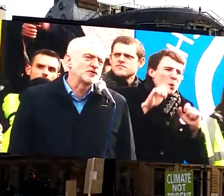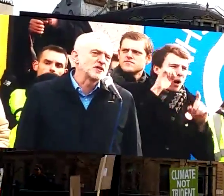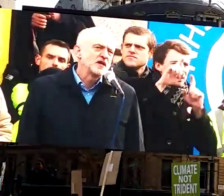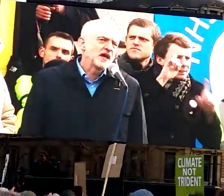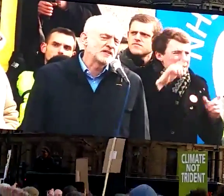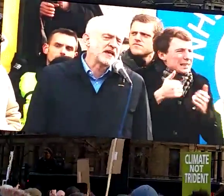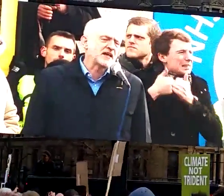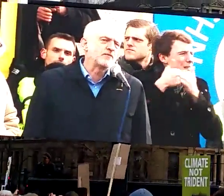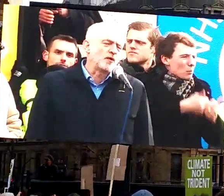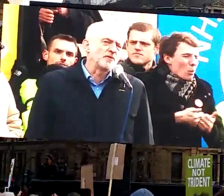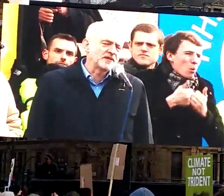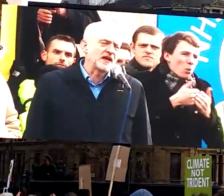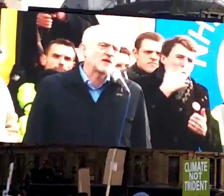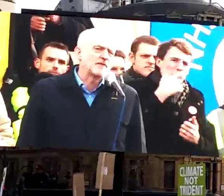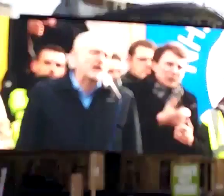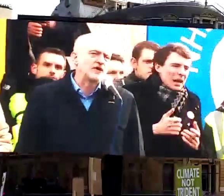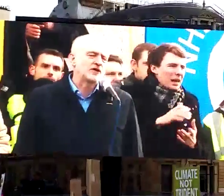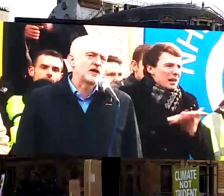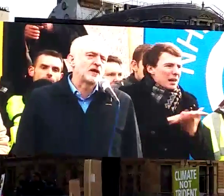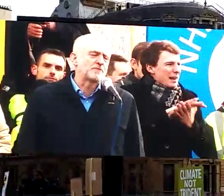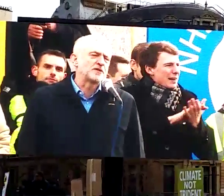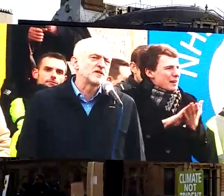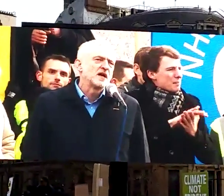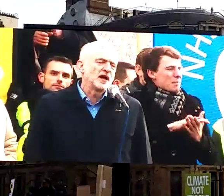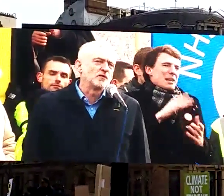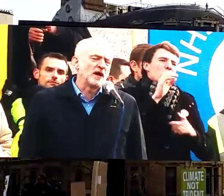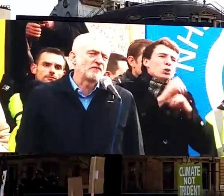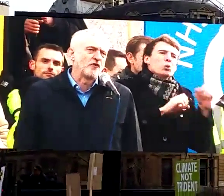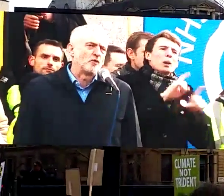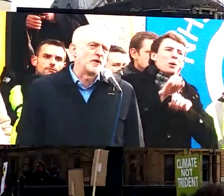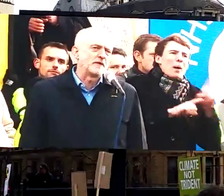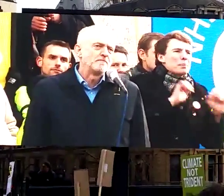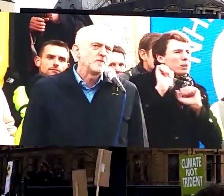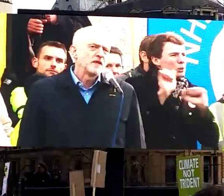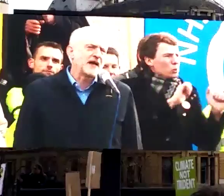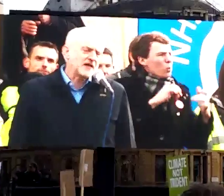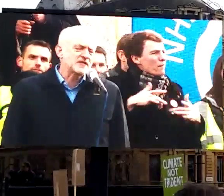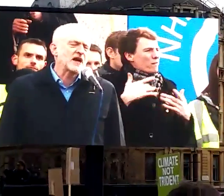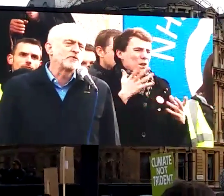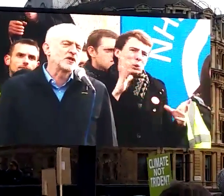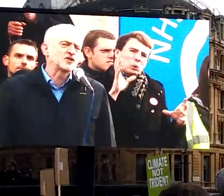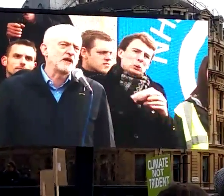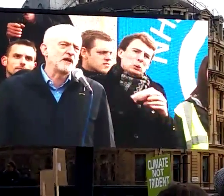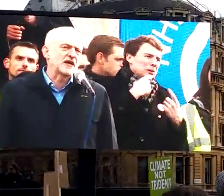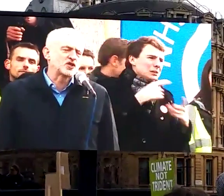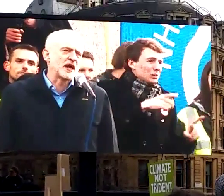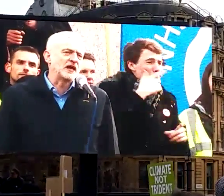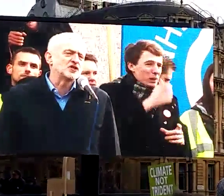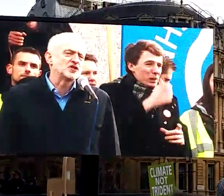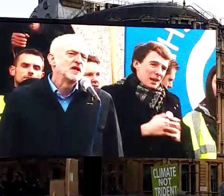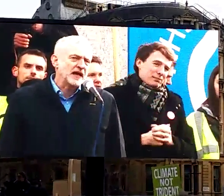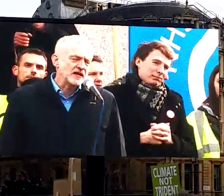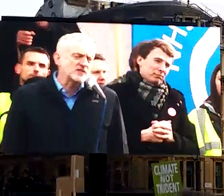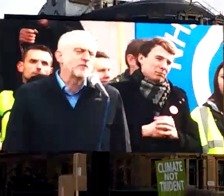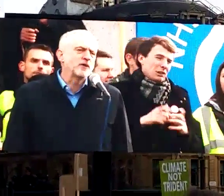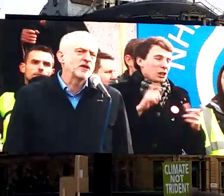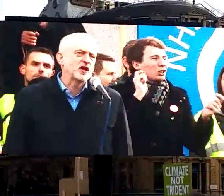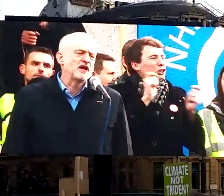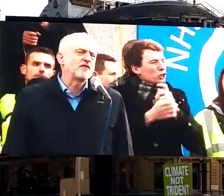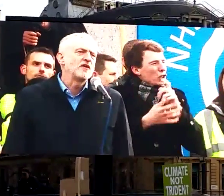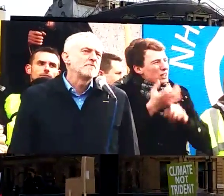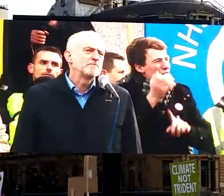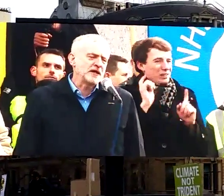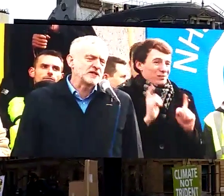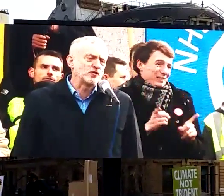that shows exactly what we think about nuclear weapons and the way forward. That is how we achieve that change. That is how